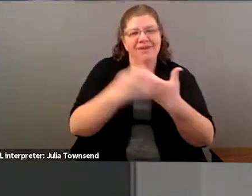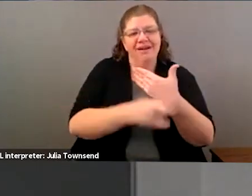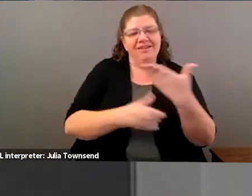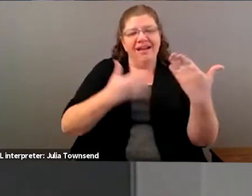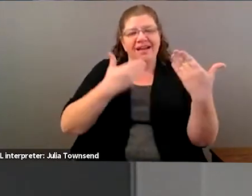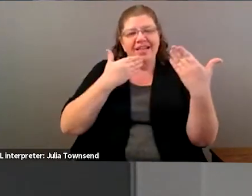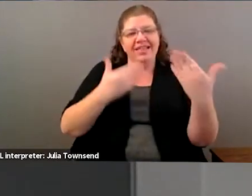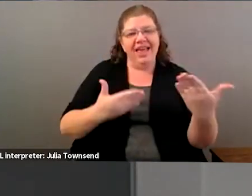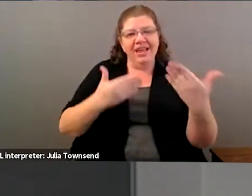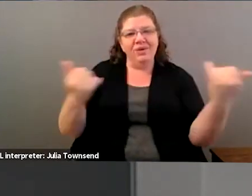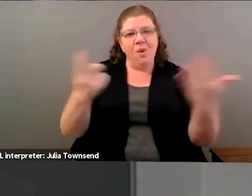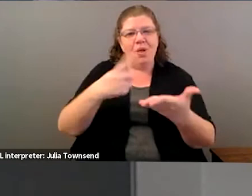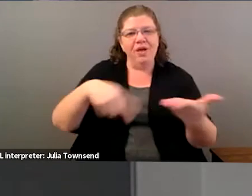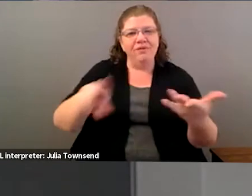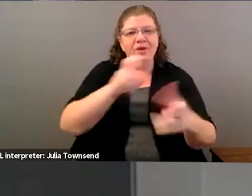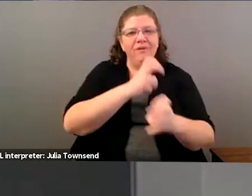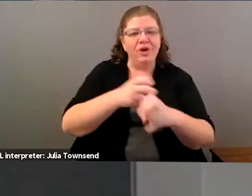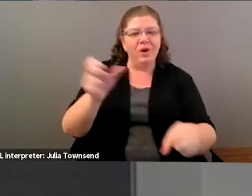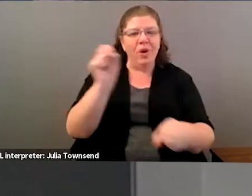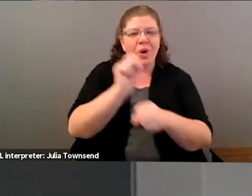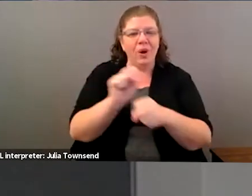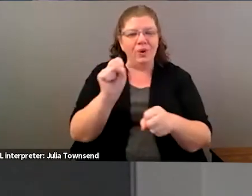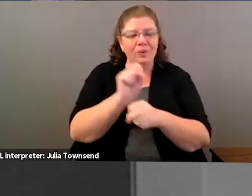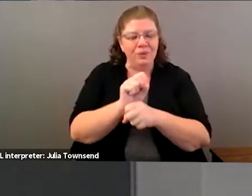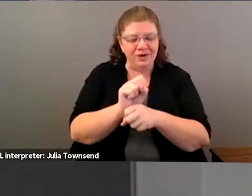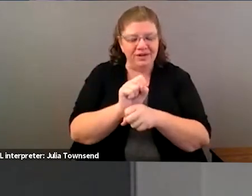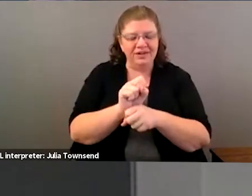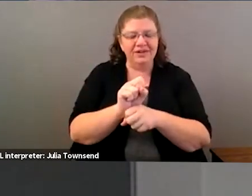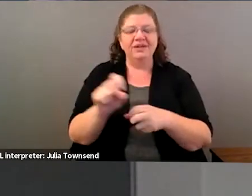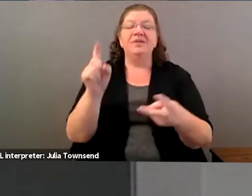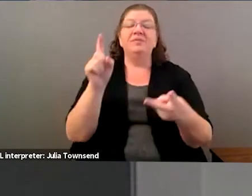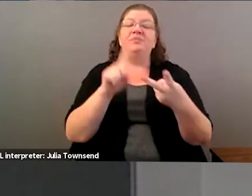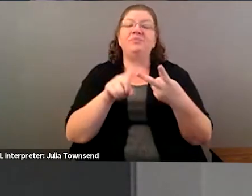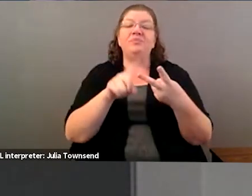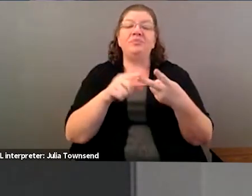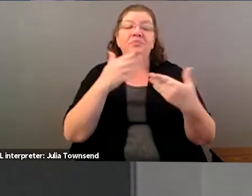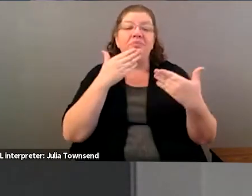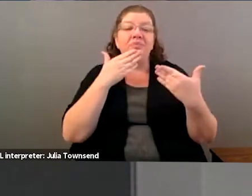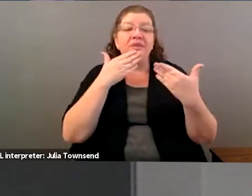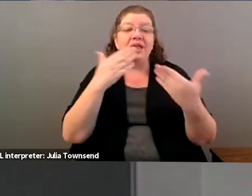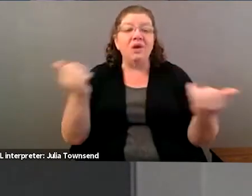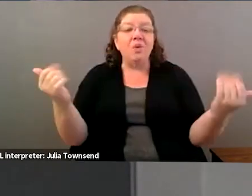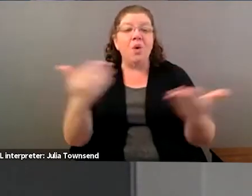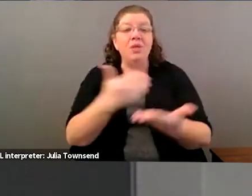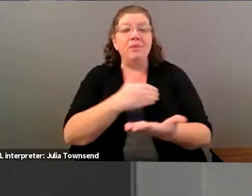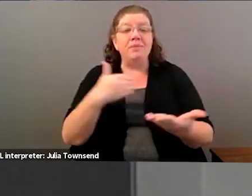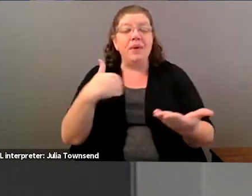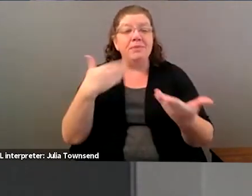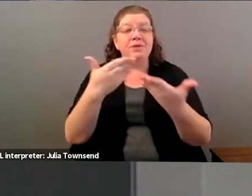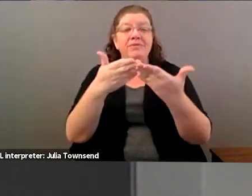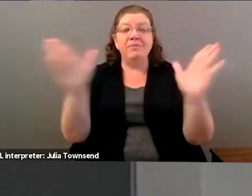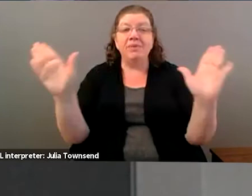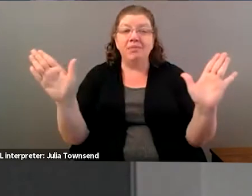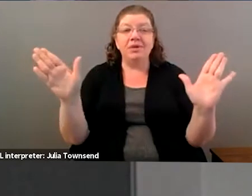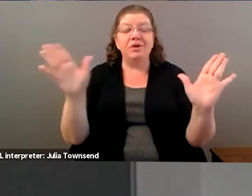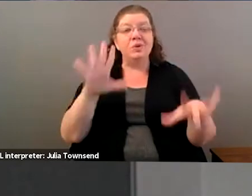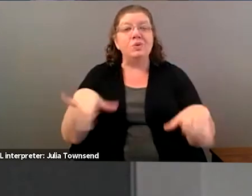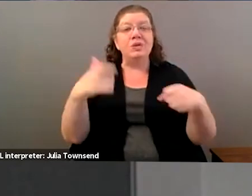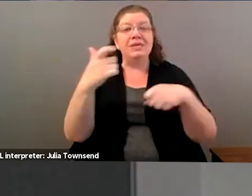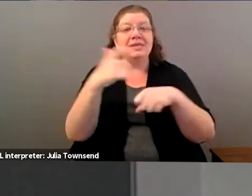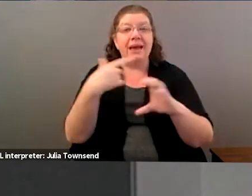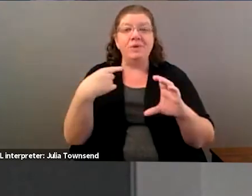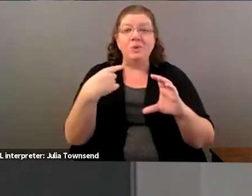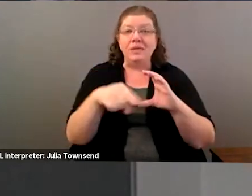to all of you for your hard work. I also want to say thank you to all of the members of the public who took the time to email